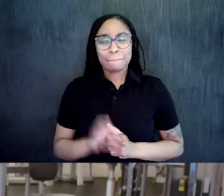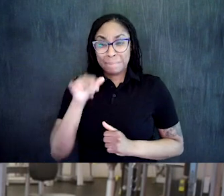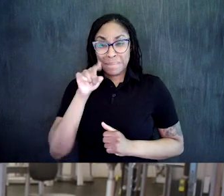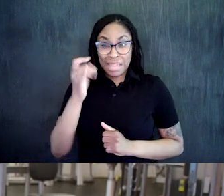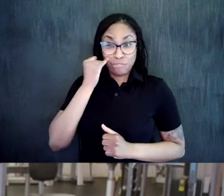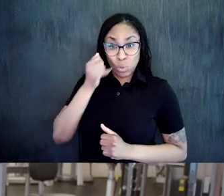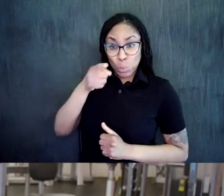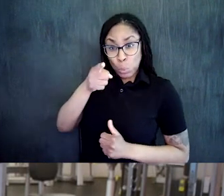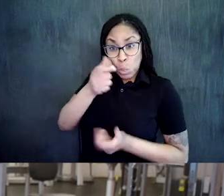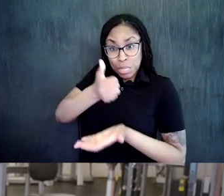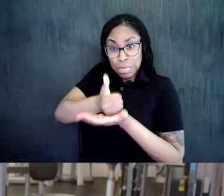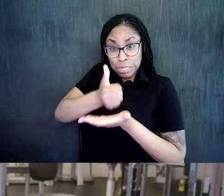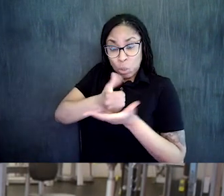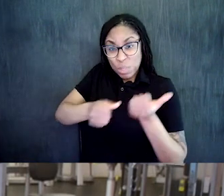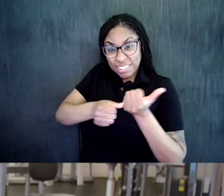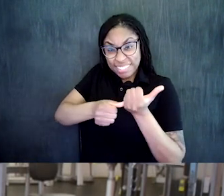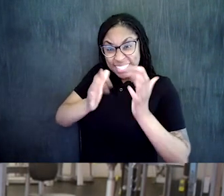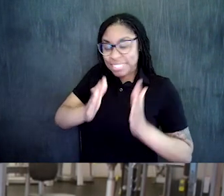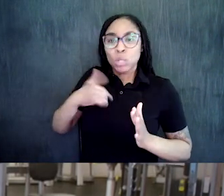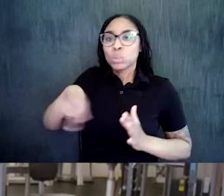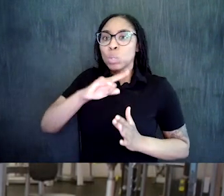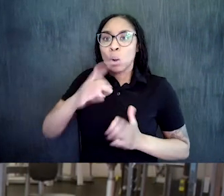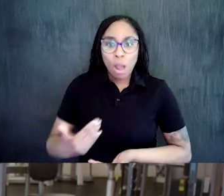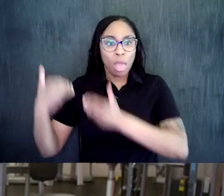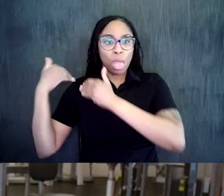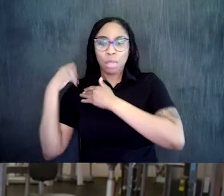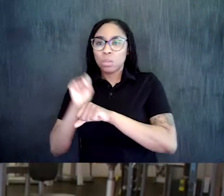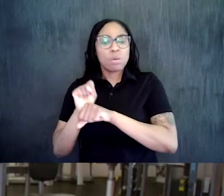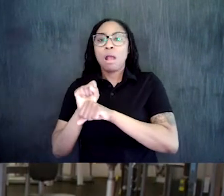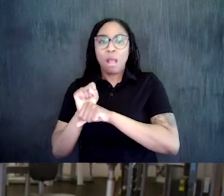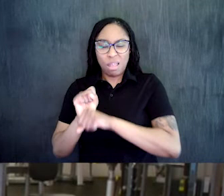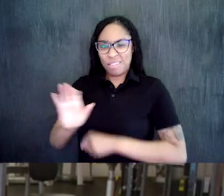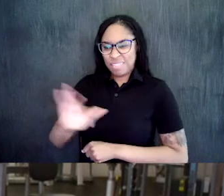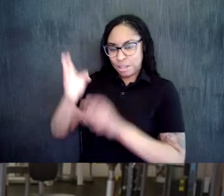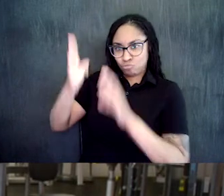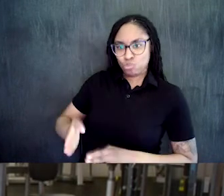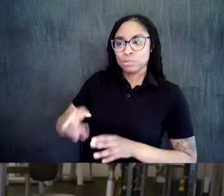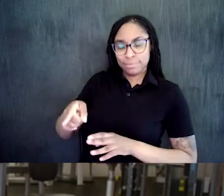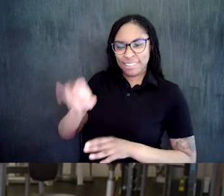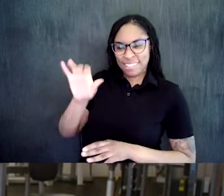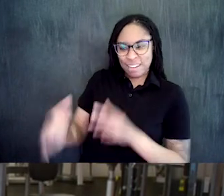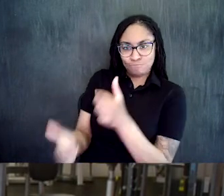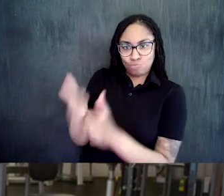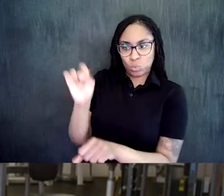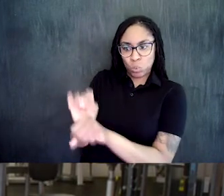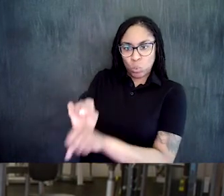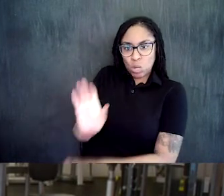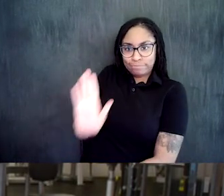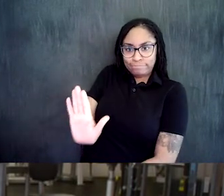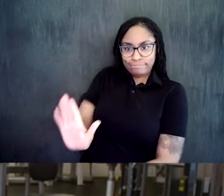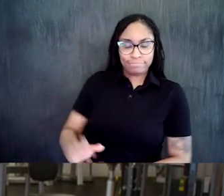then press up. Right, we're going to breathe, and we're going to go for 5, 4,